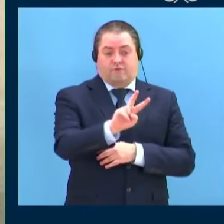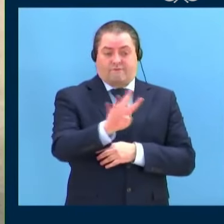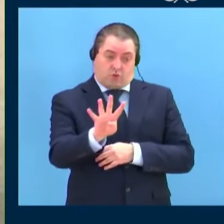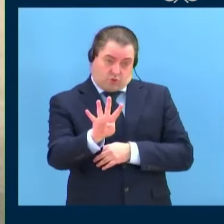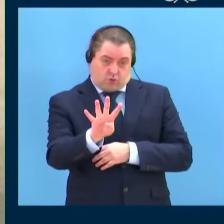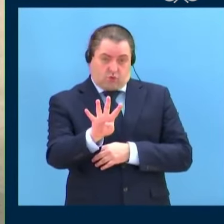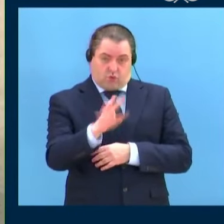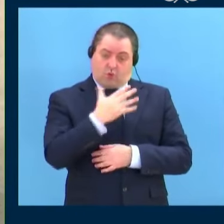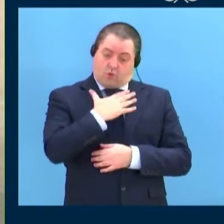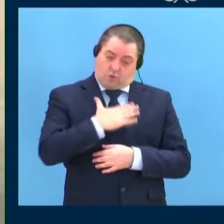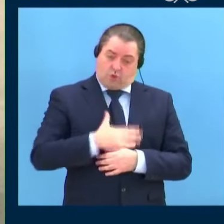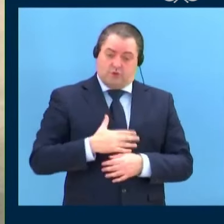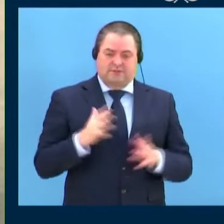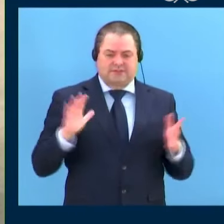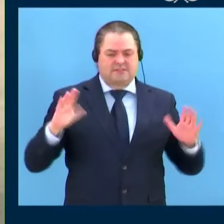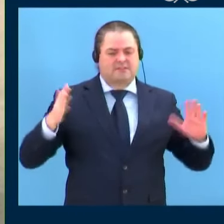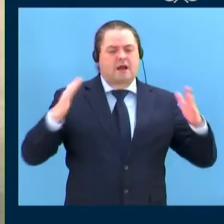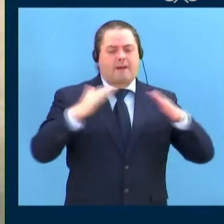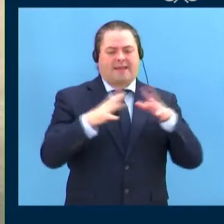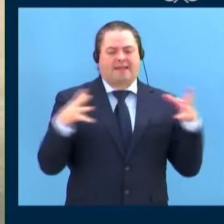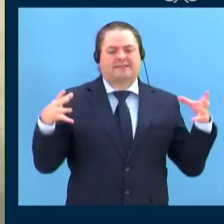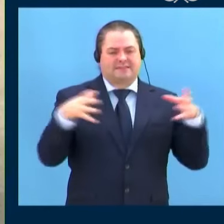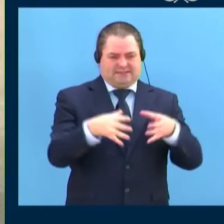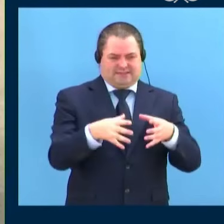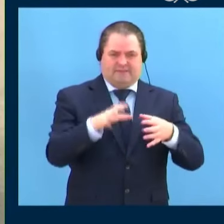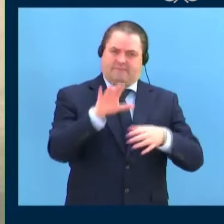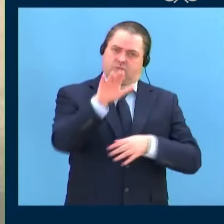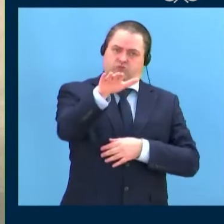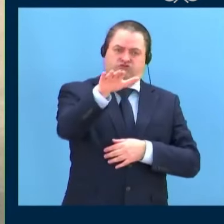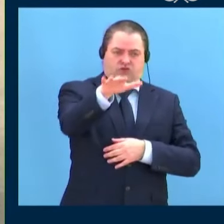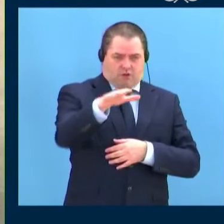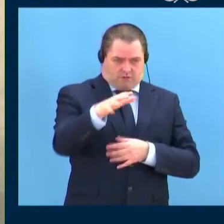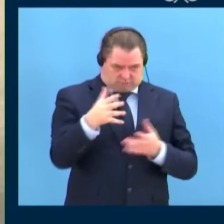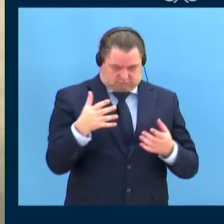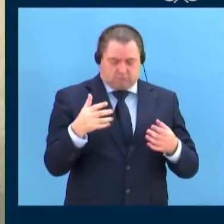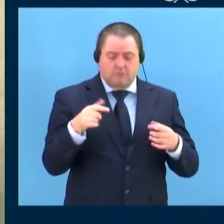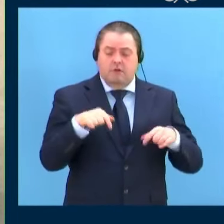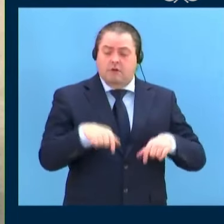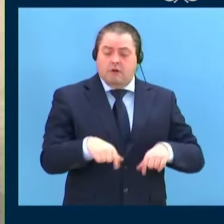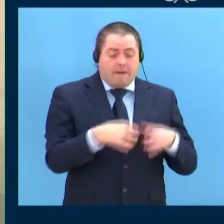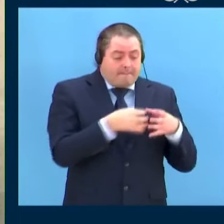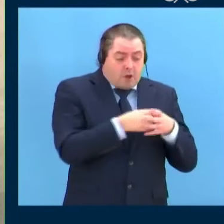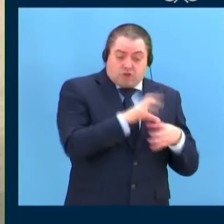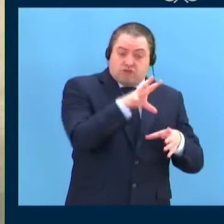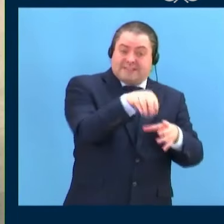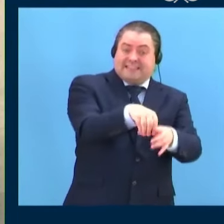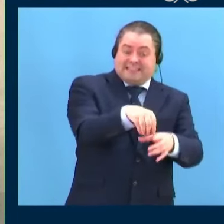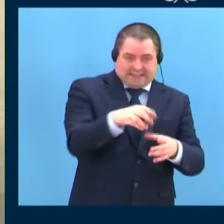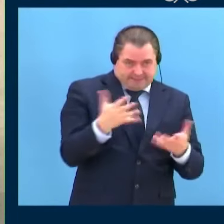civil society input. With no major group for minorities, minorities could be left